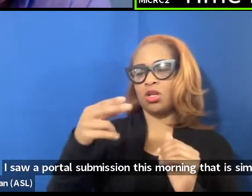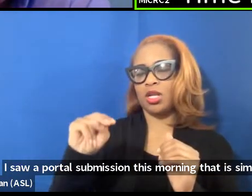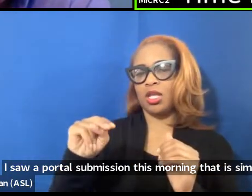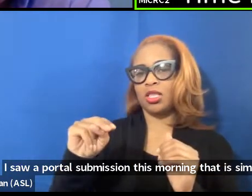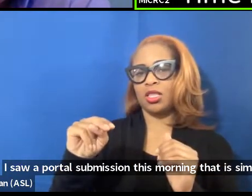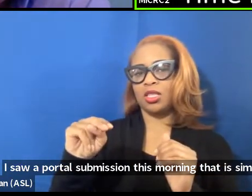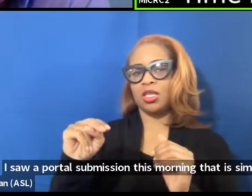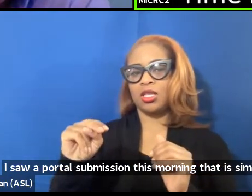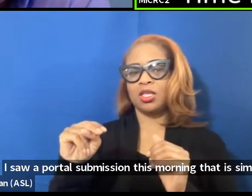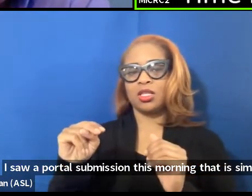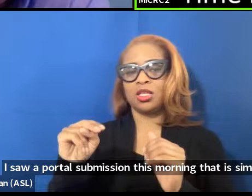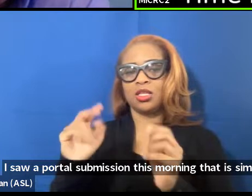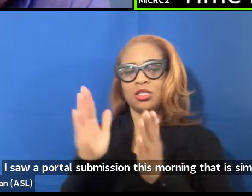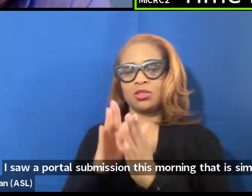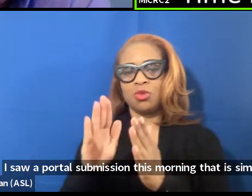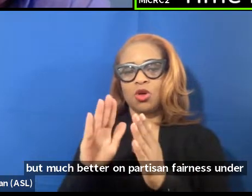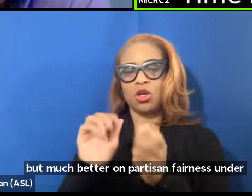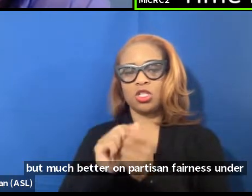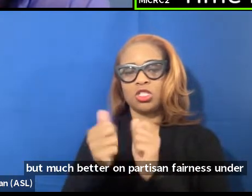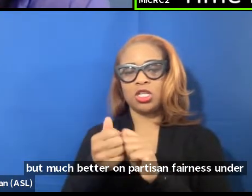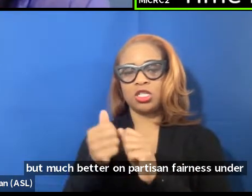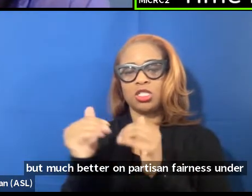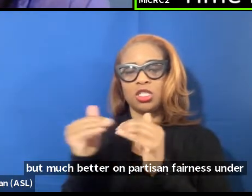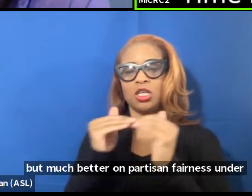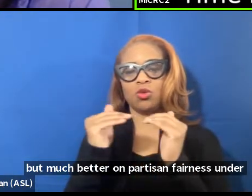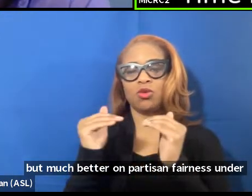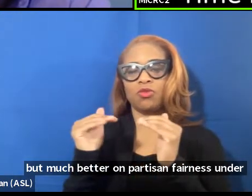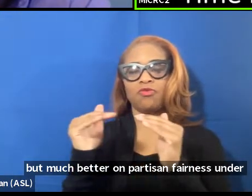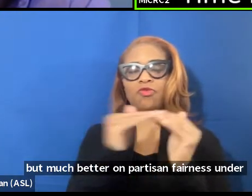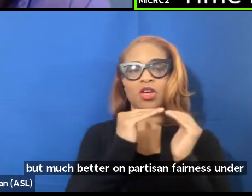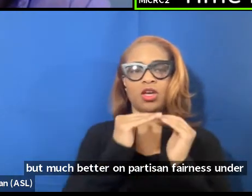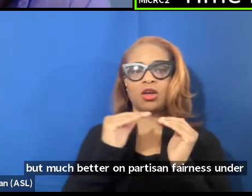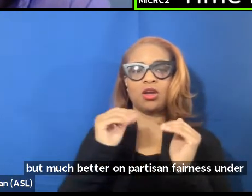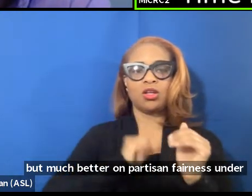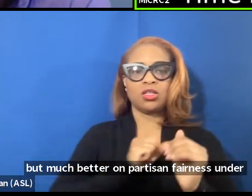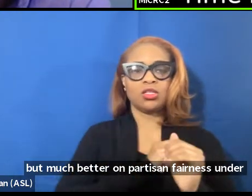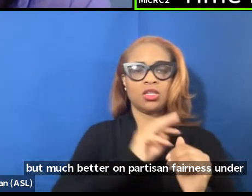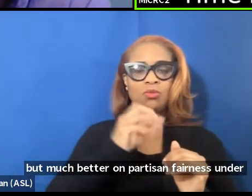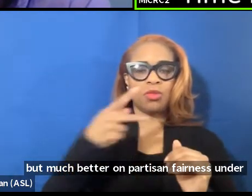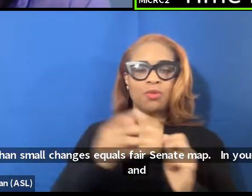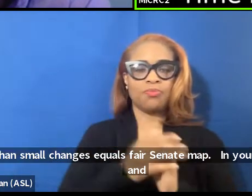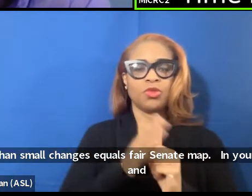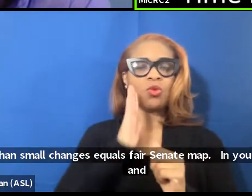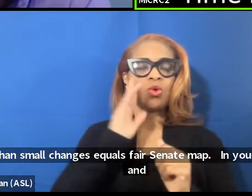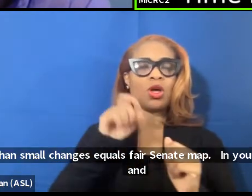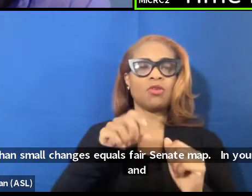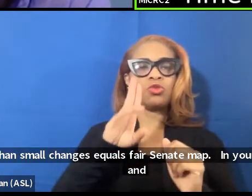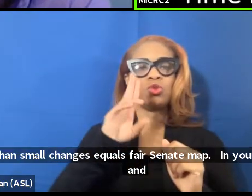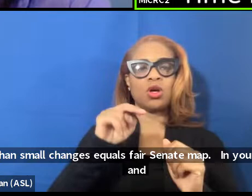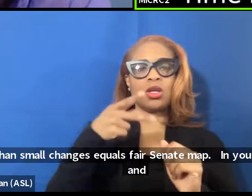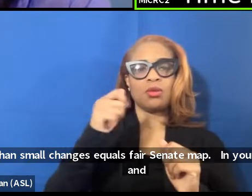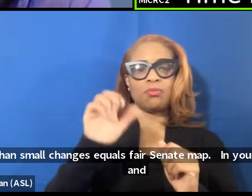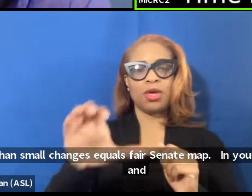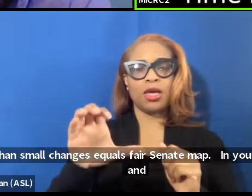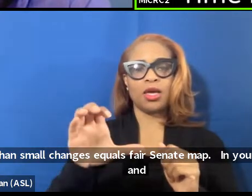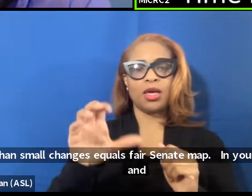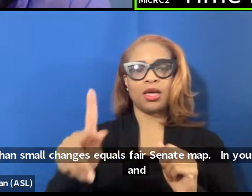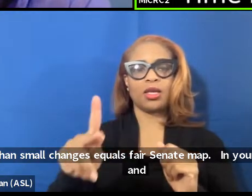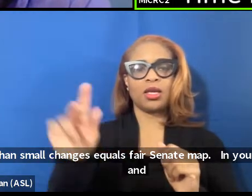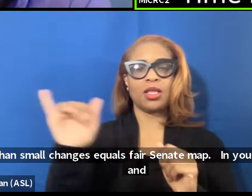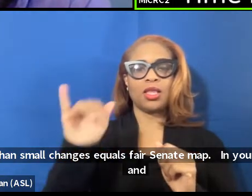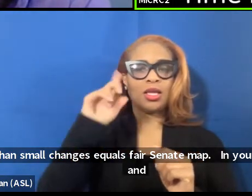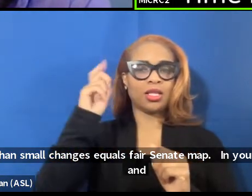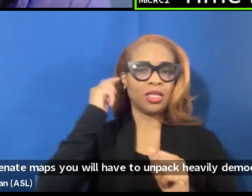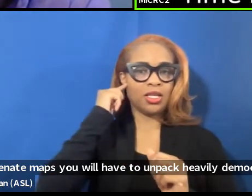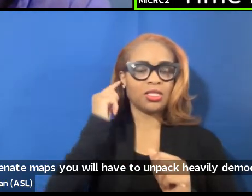equals fair senate map in your house and senate maps you will have to unpack heavily democratic areas like lansing don't be